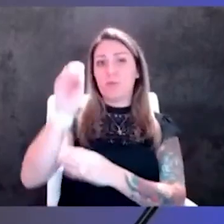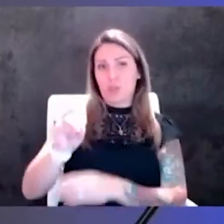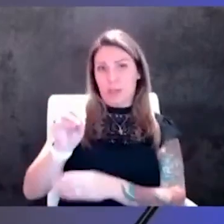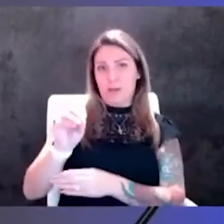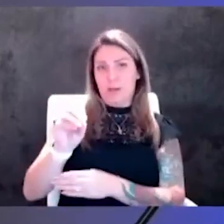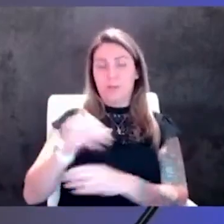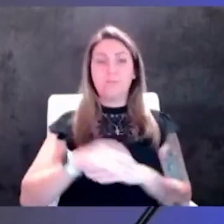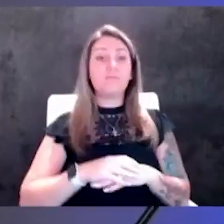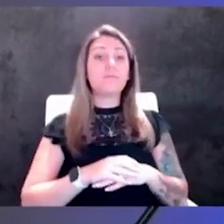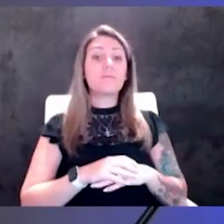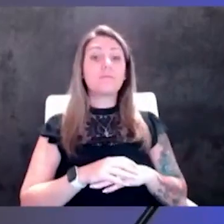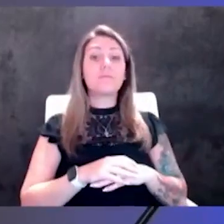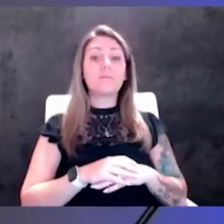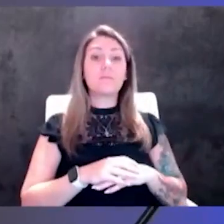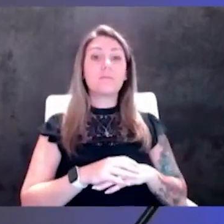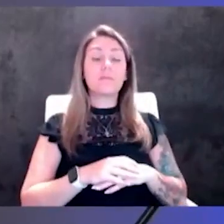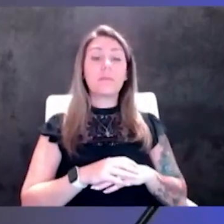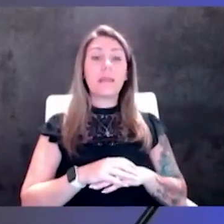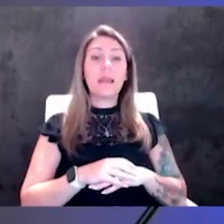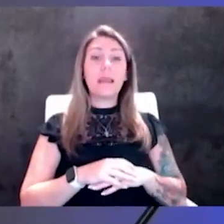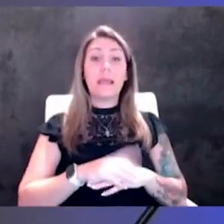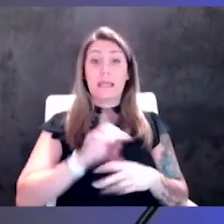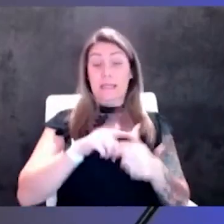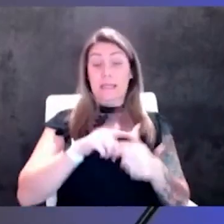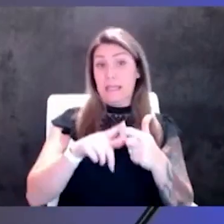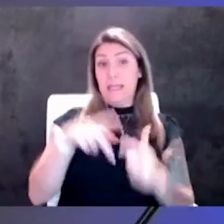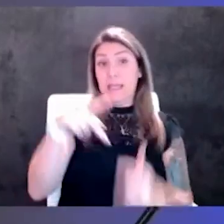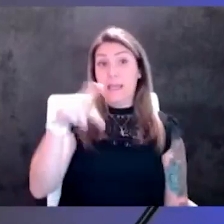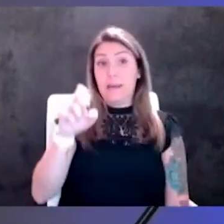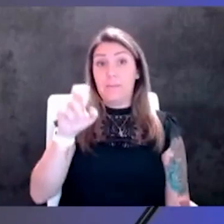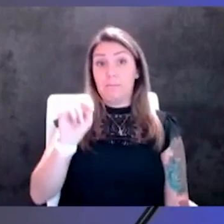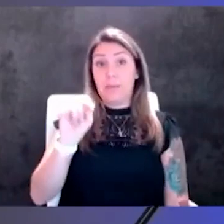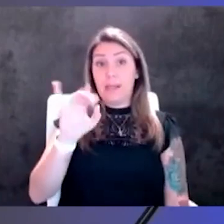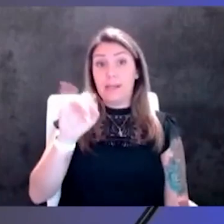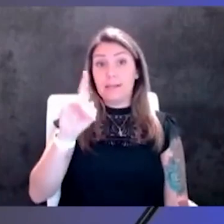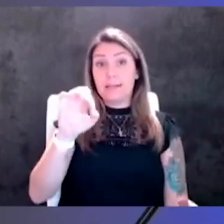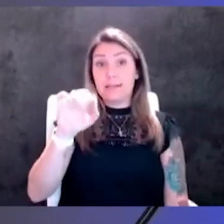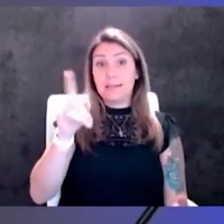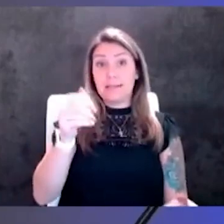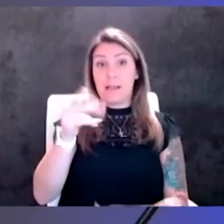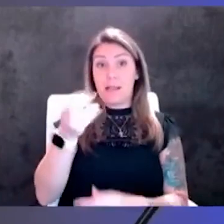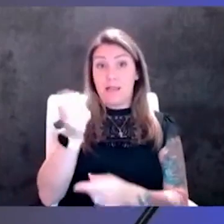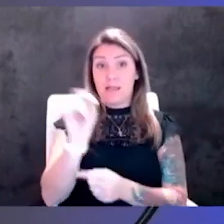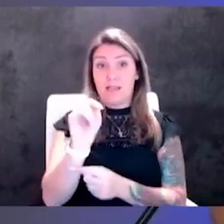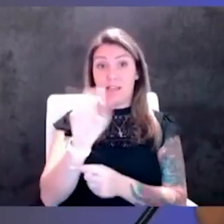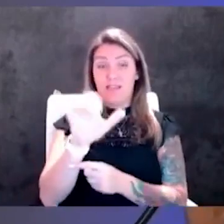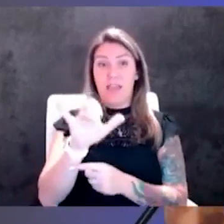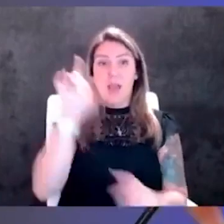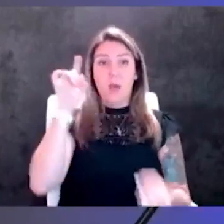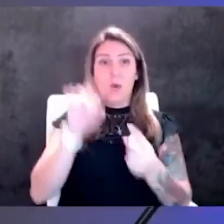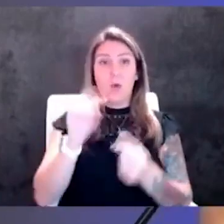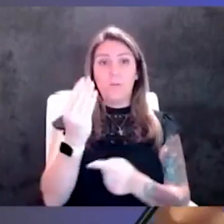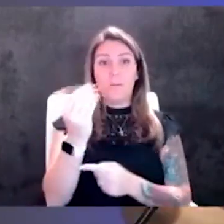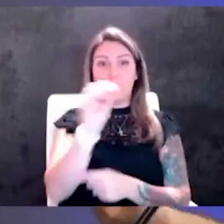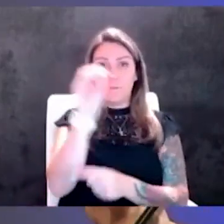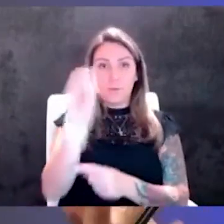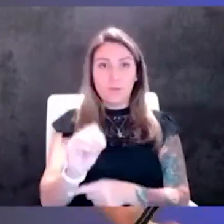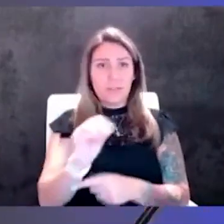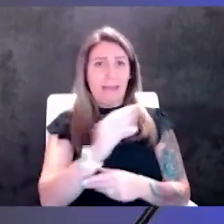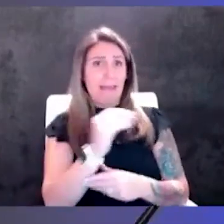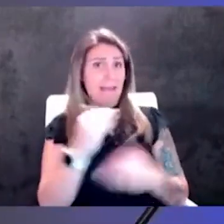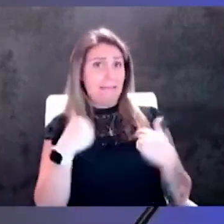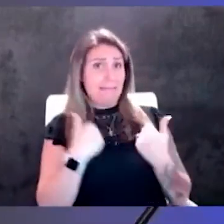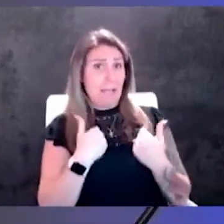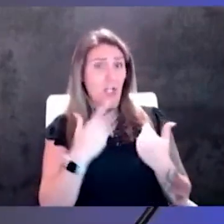of penicillin, that was taken down to about 15%. And even if you were younger, your chances of dying were